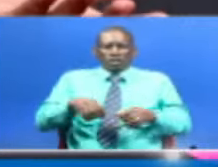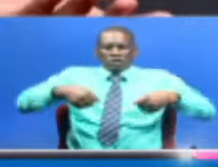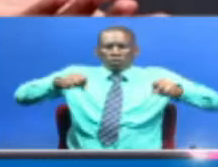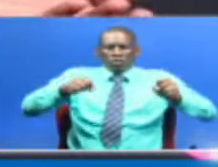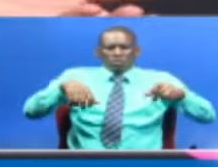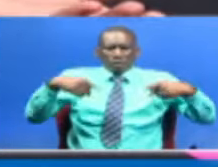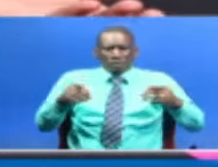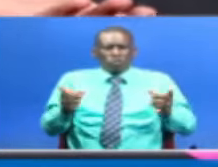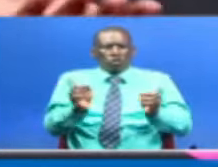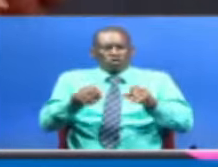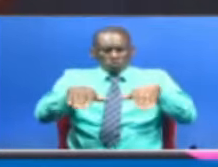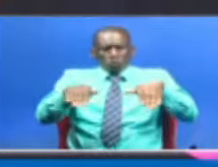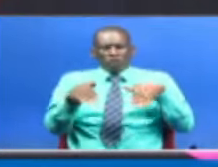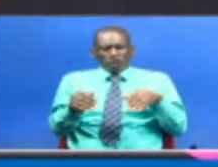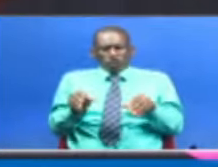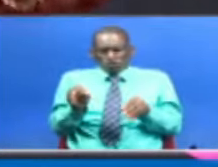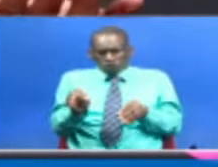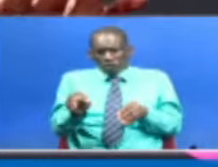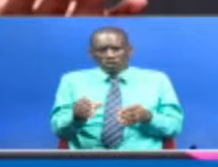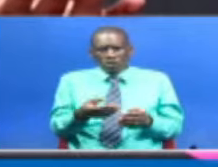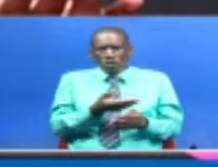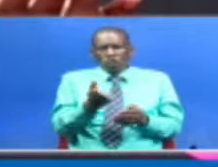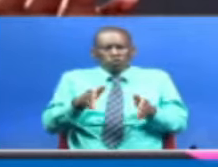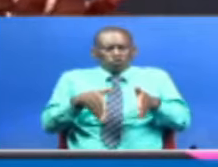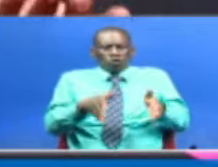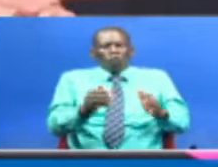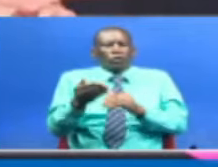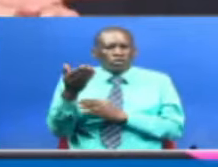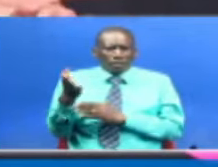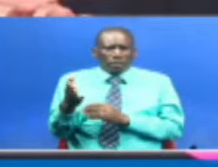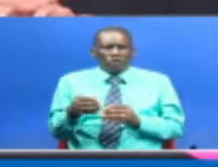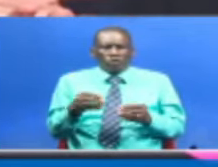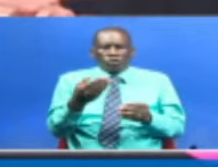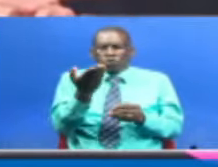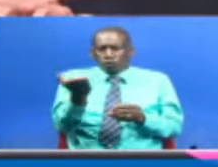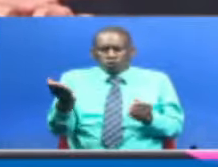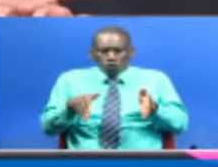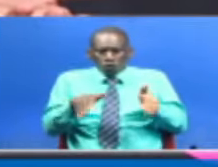does not have to wait for them. Mm-hmm. So those kind of opportunities are going to arise.